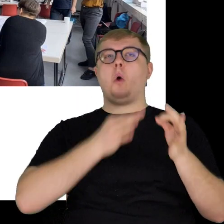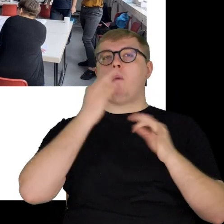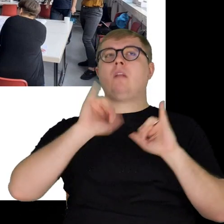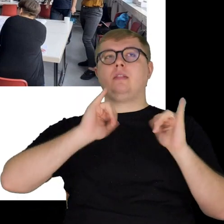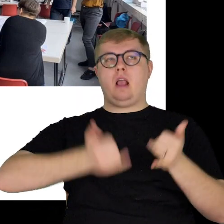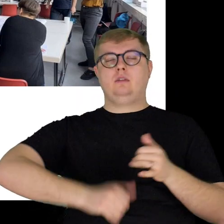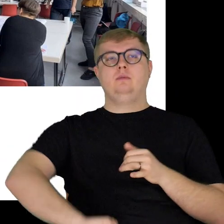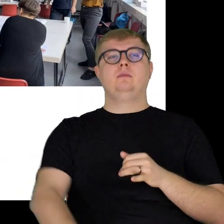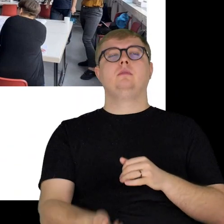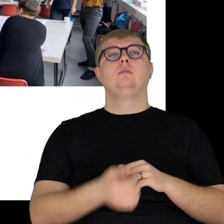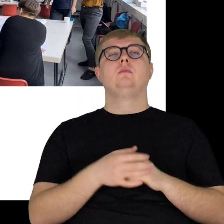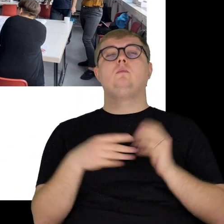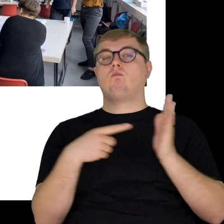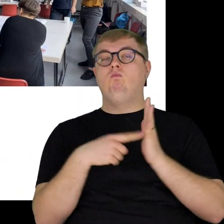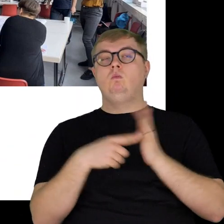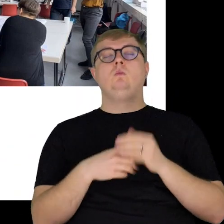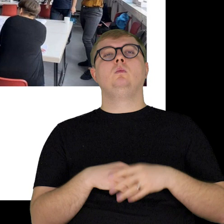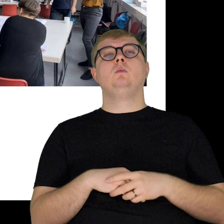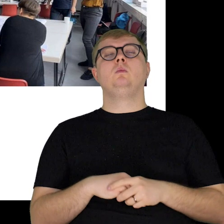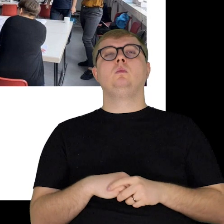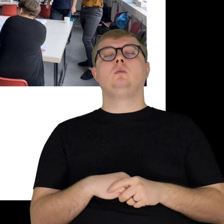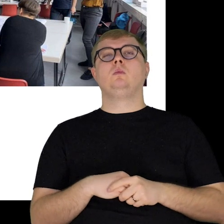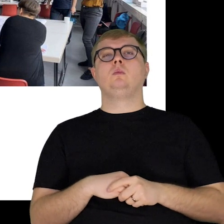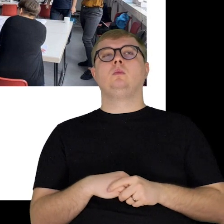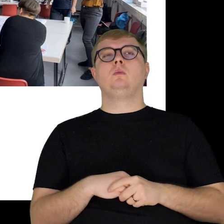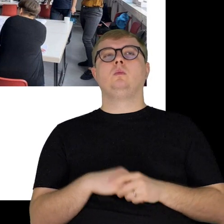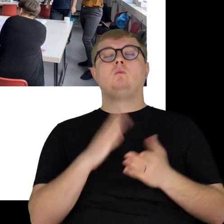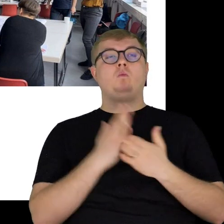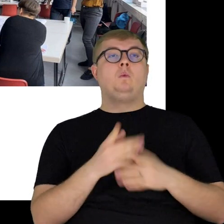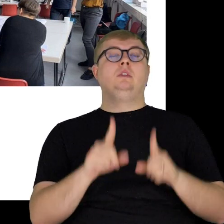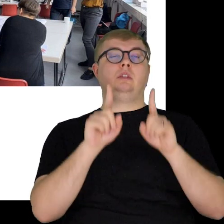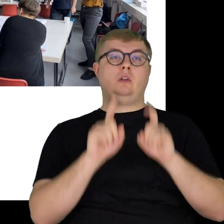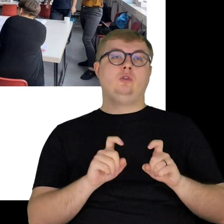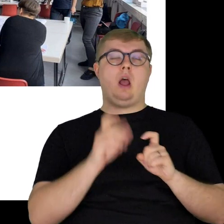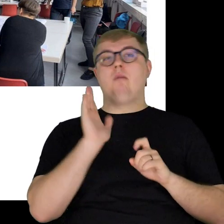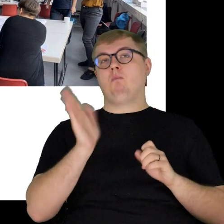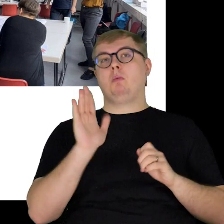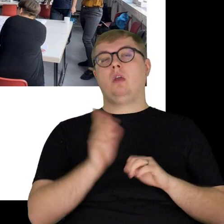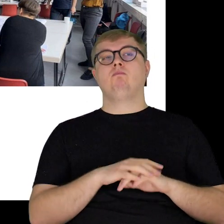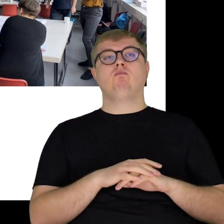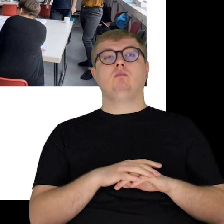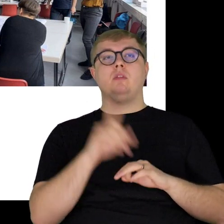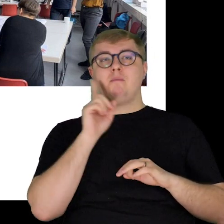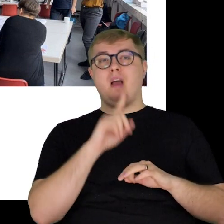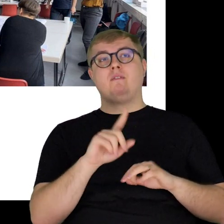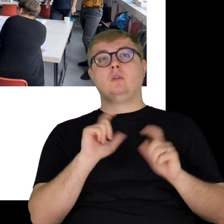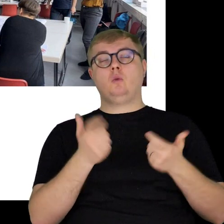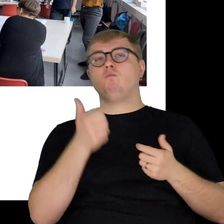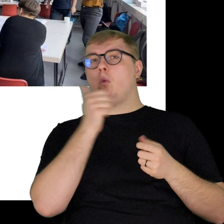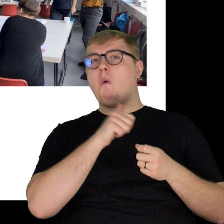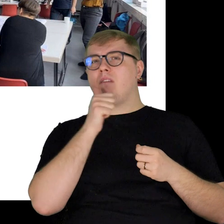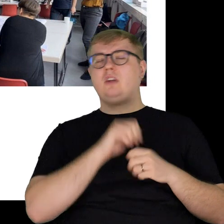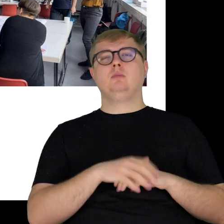yourself with what do you begin, and so we were really trying to make sense of